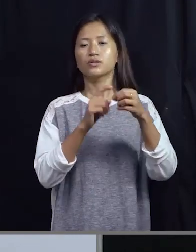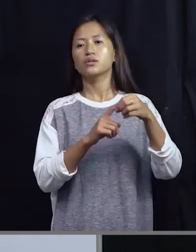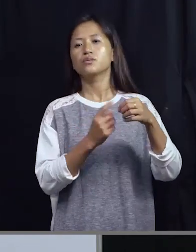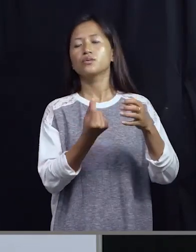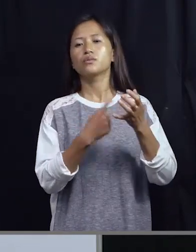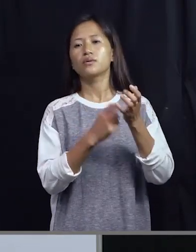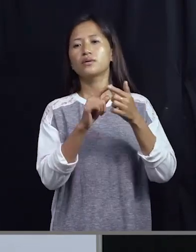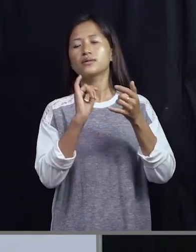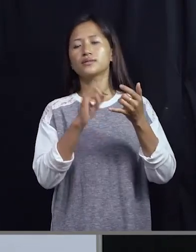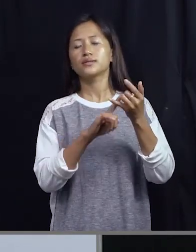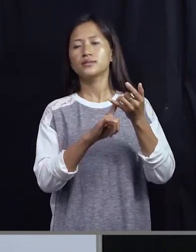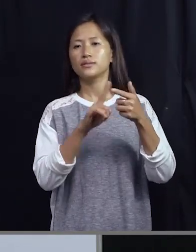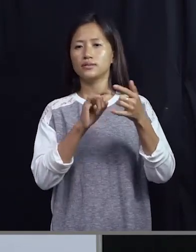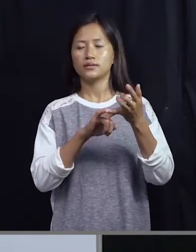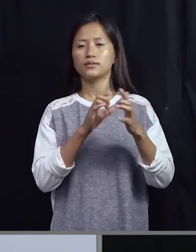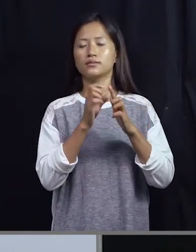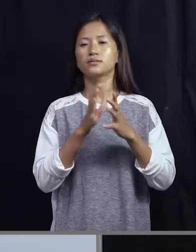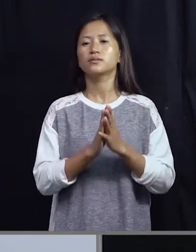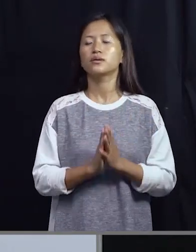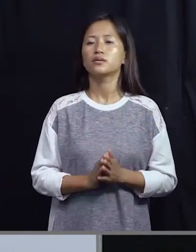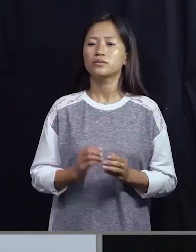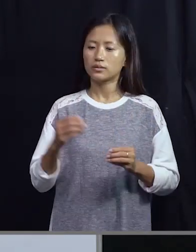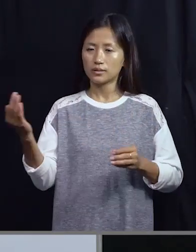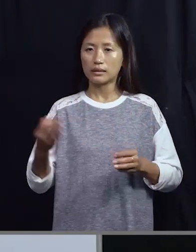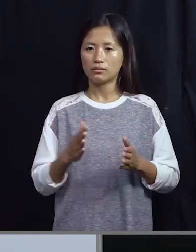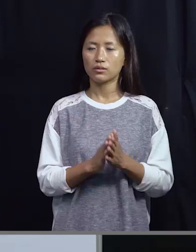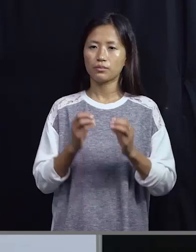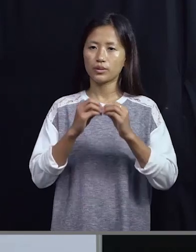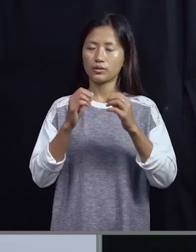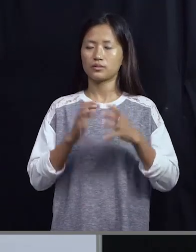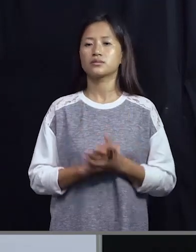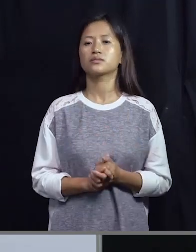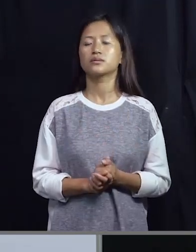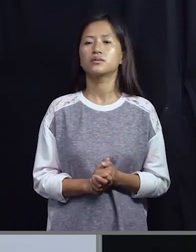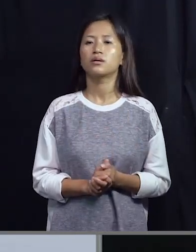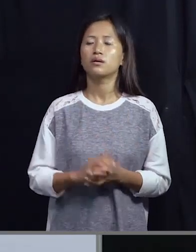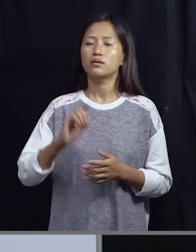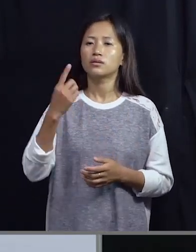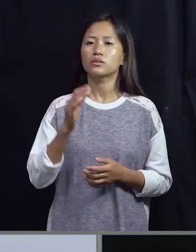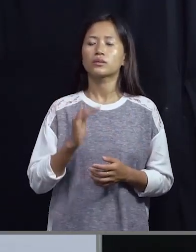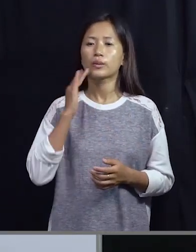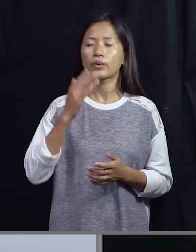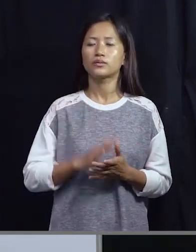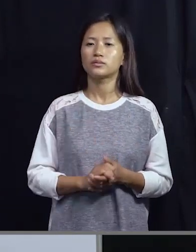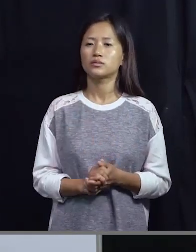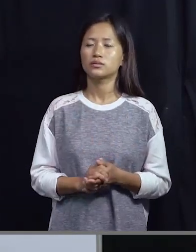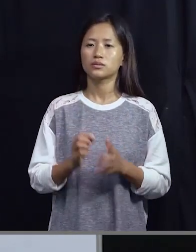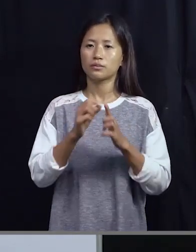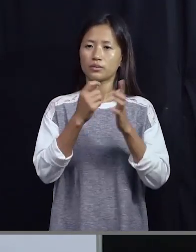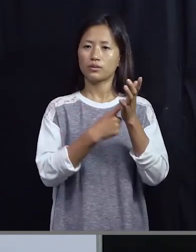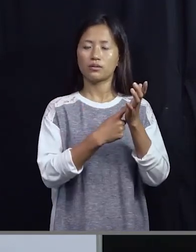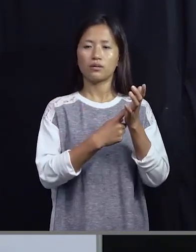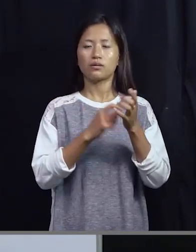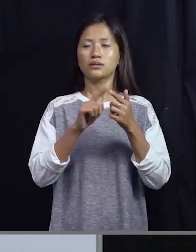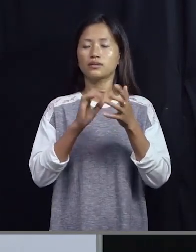addition of the new bases by the enzyme DNA polymerase. As and only when this primer is